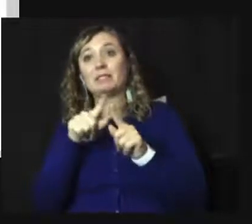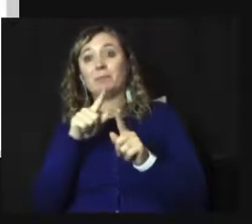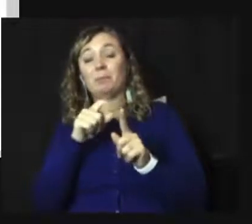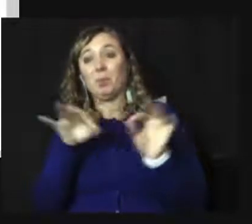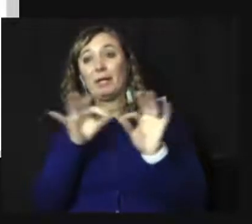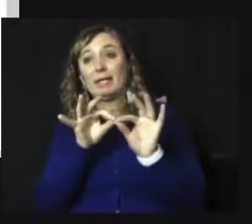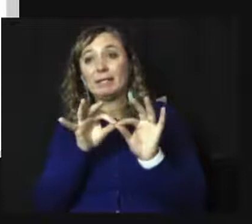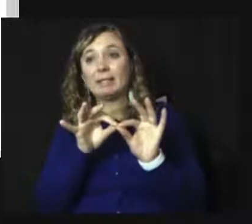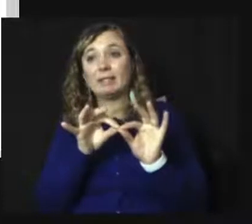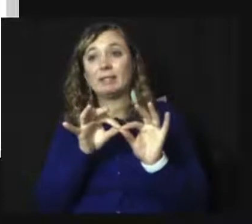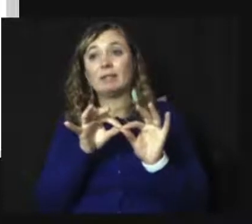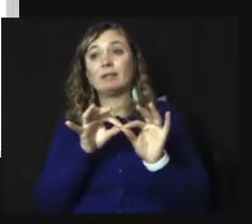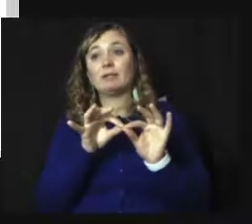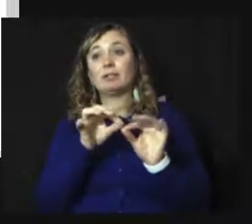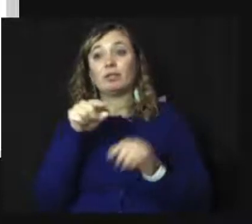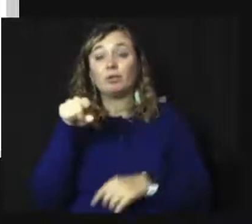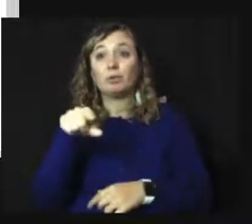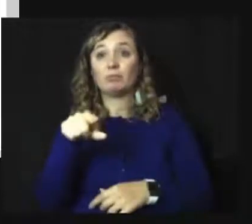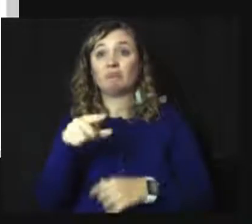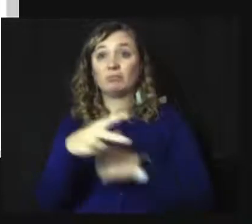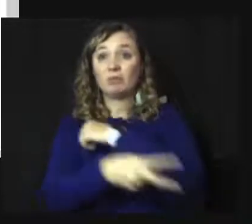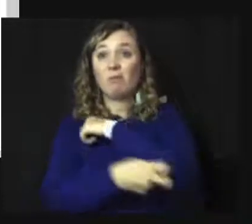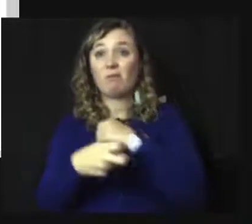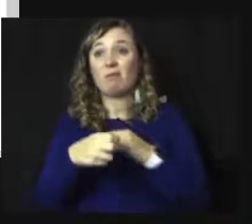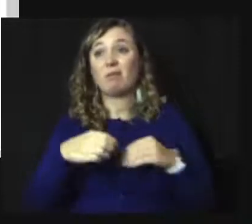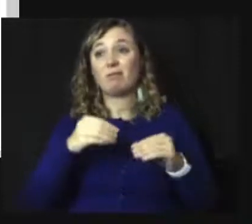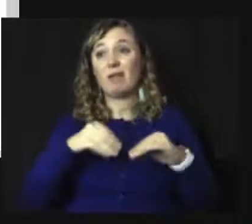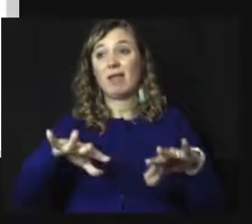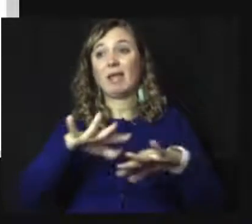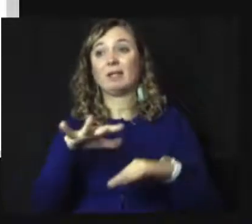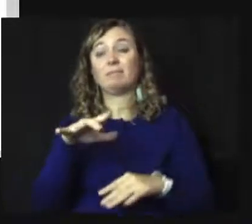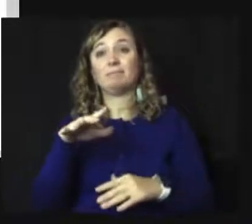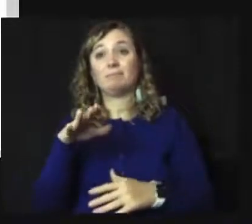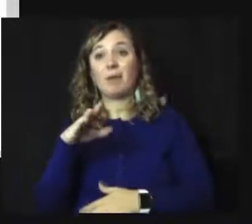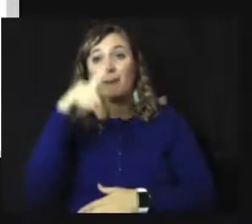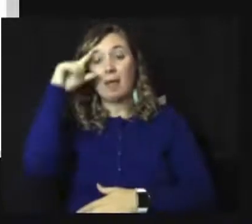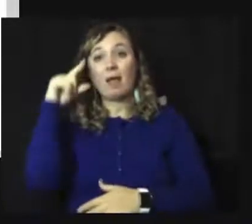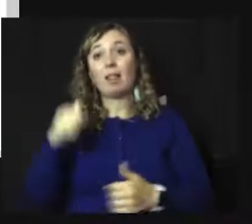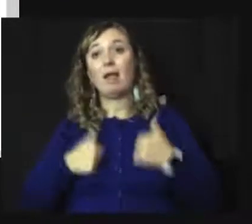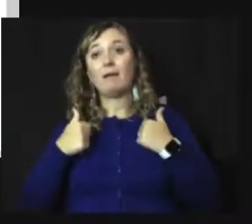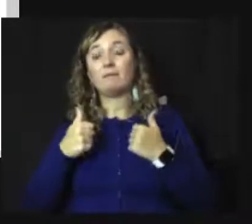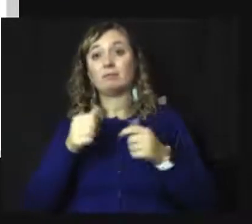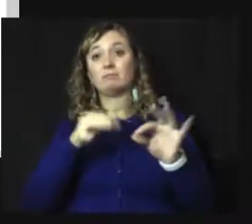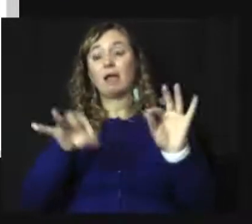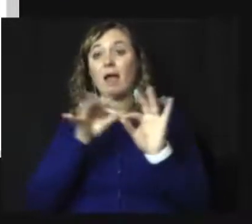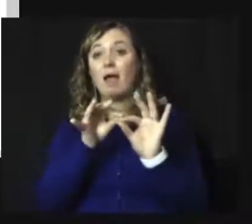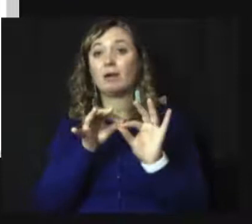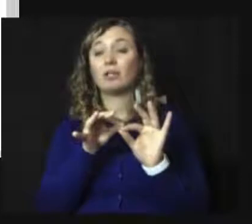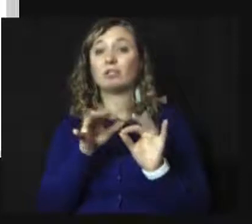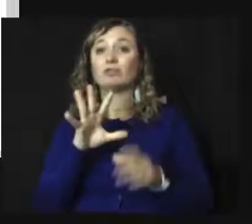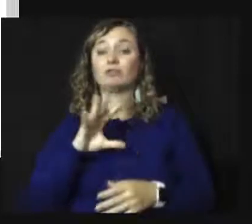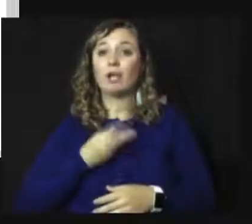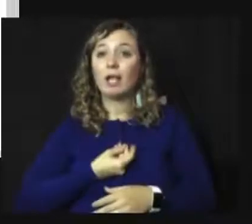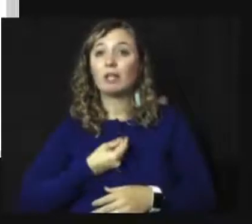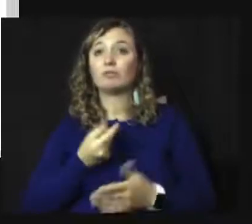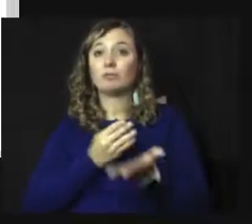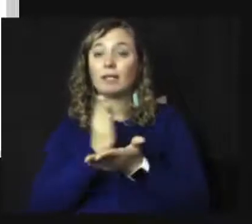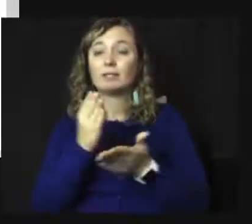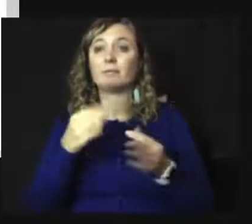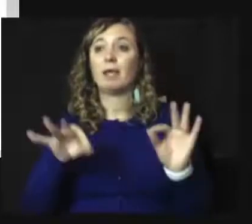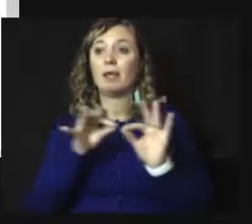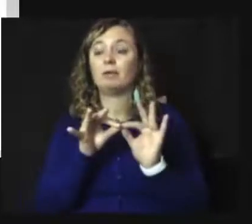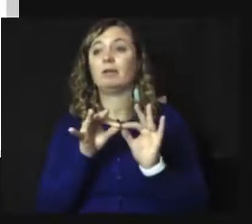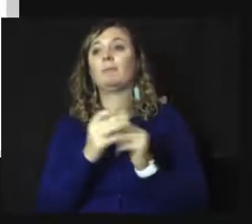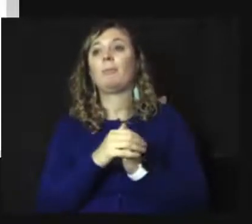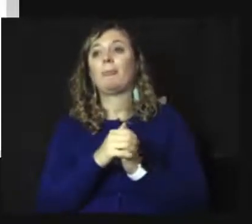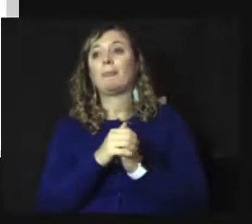an equitable society, we have to abolish the police. So I am ready to take questions, more questions.